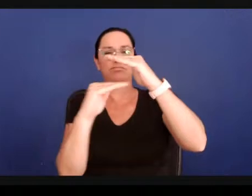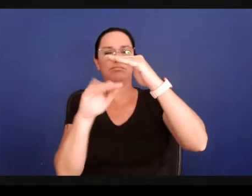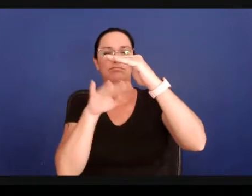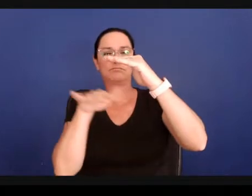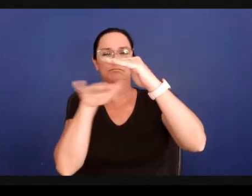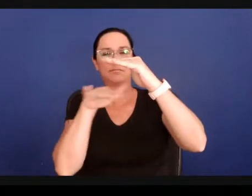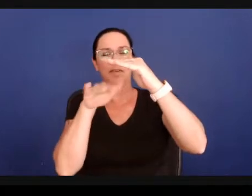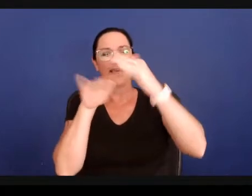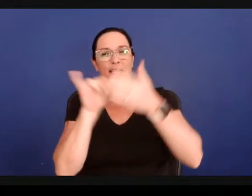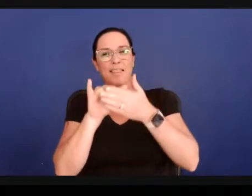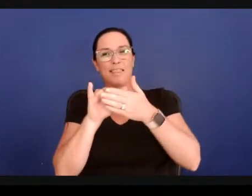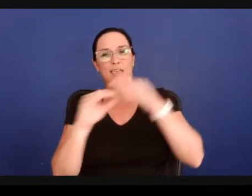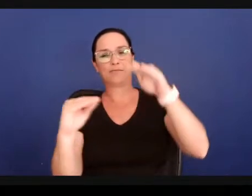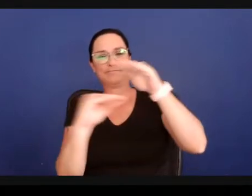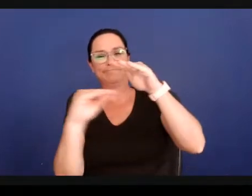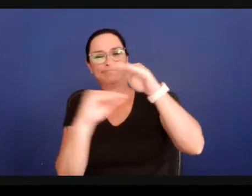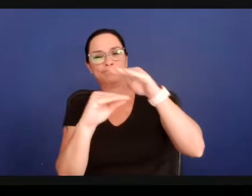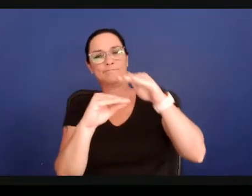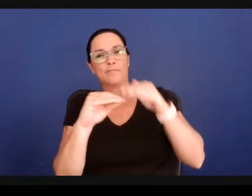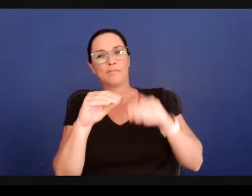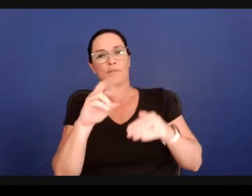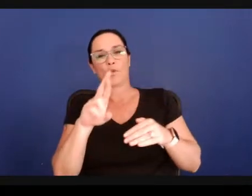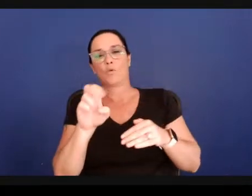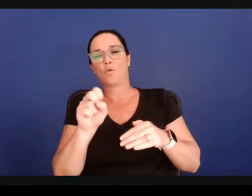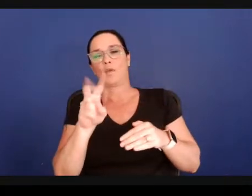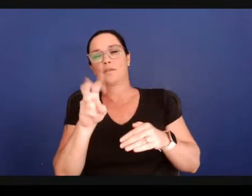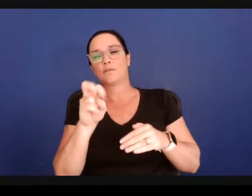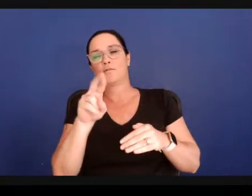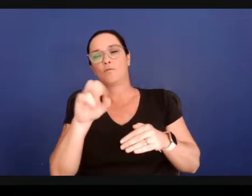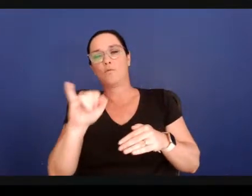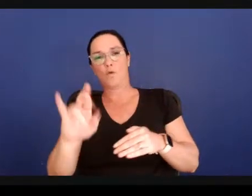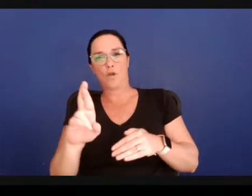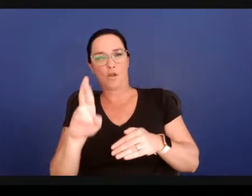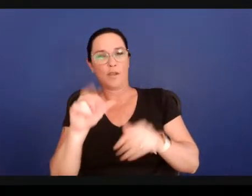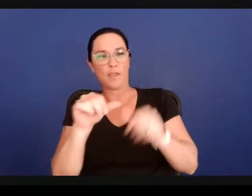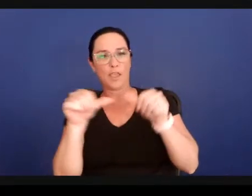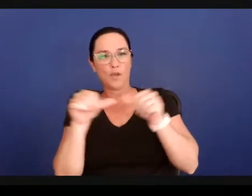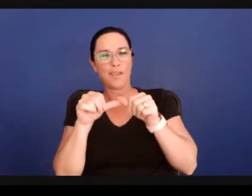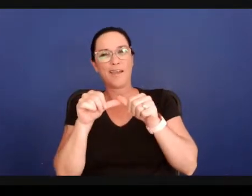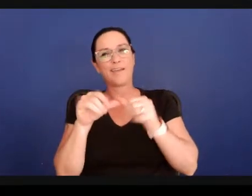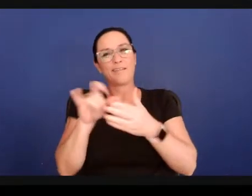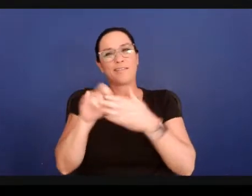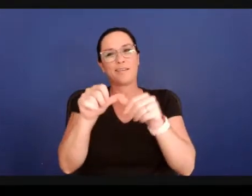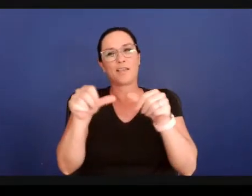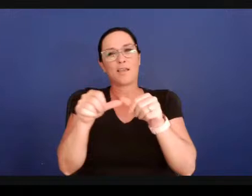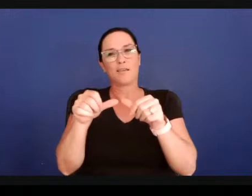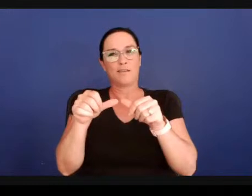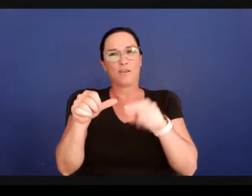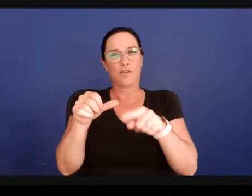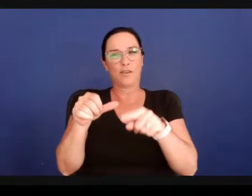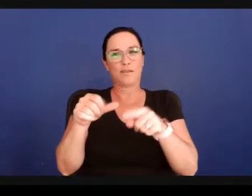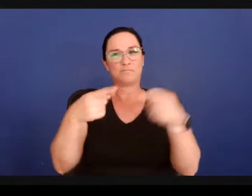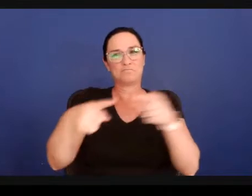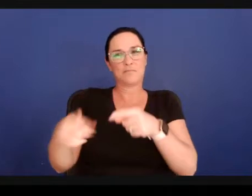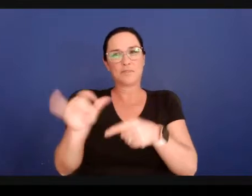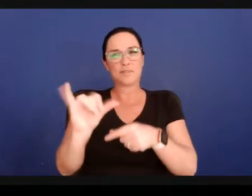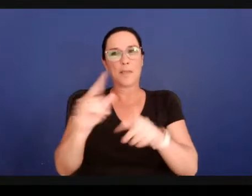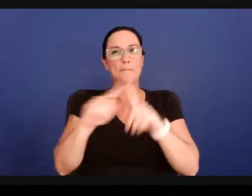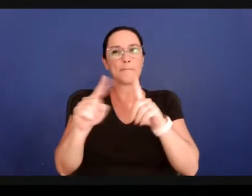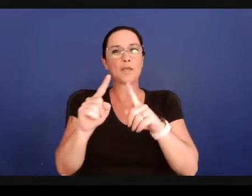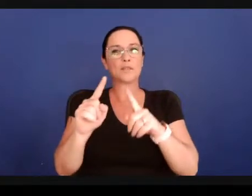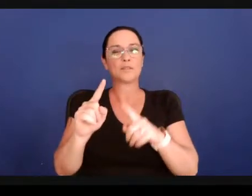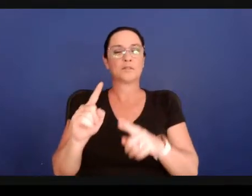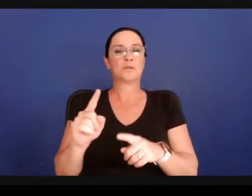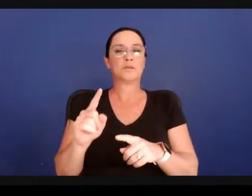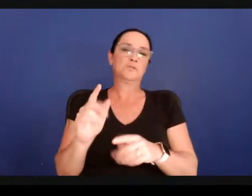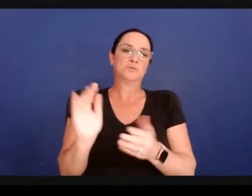of the volcano, still happening at low levels and very small magnitudes as well. But it seems like the whole magma transport system